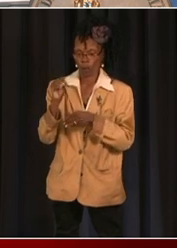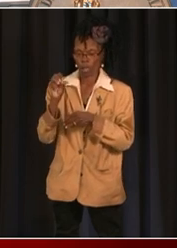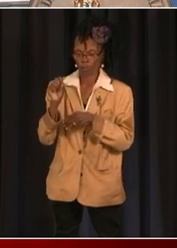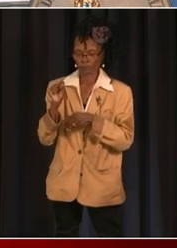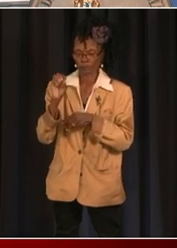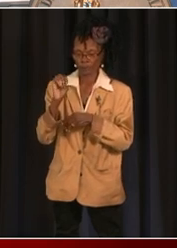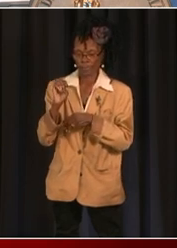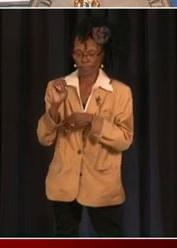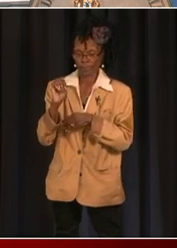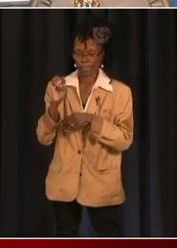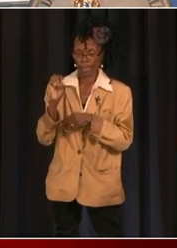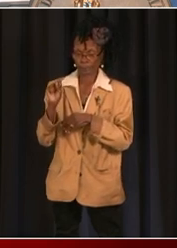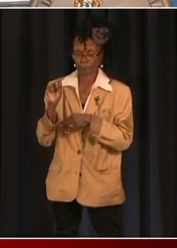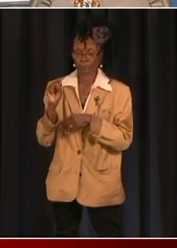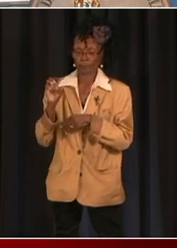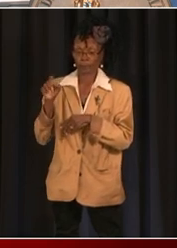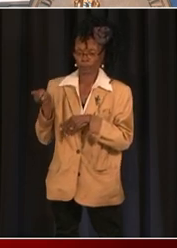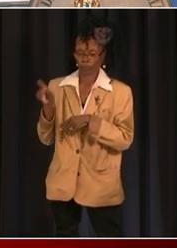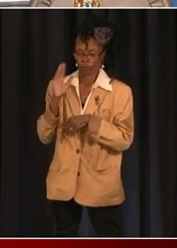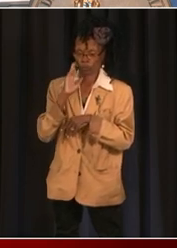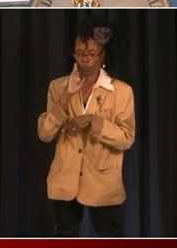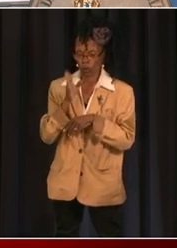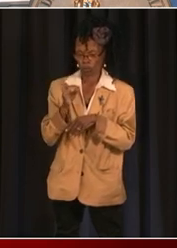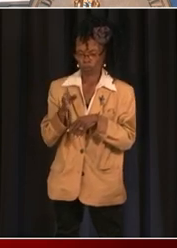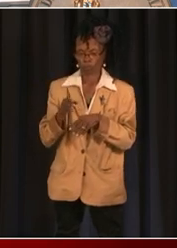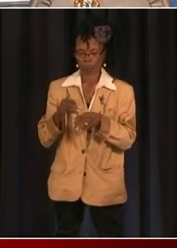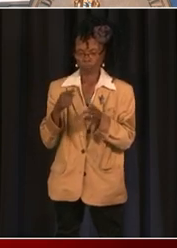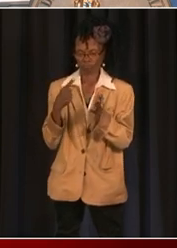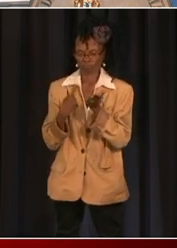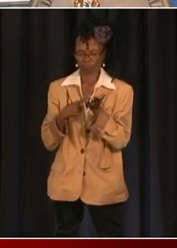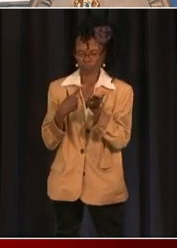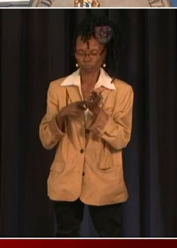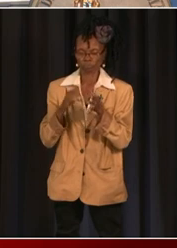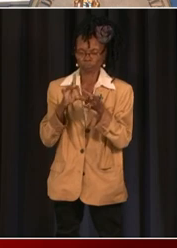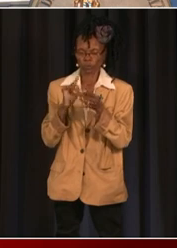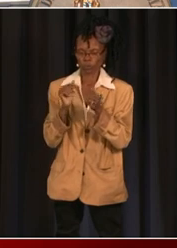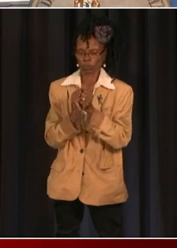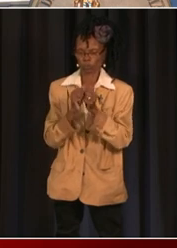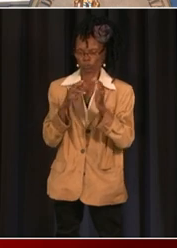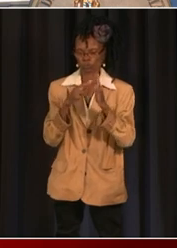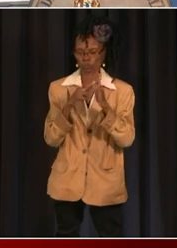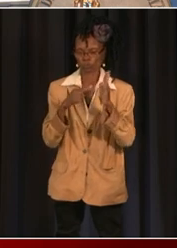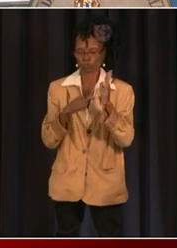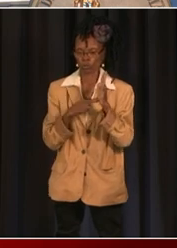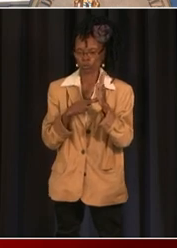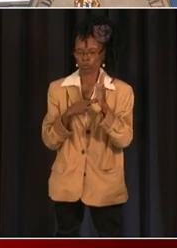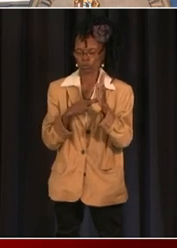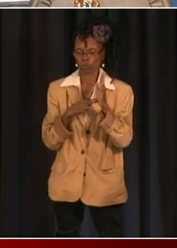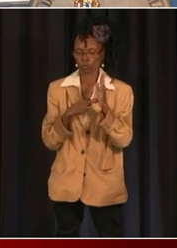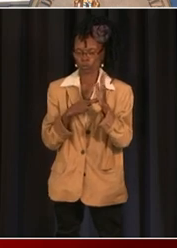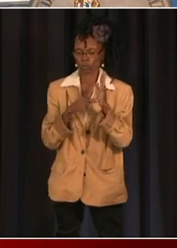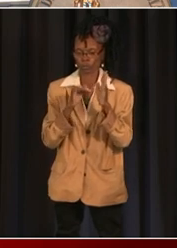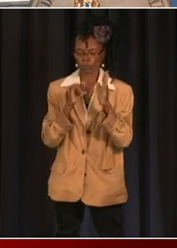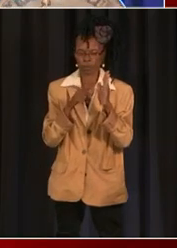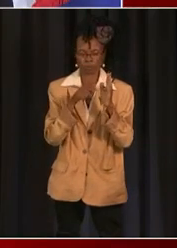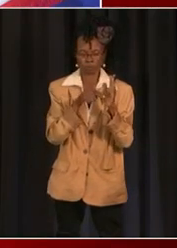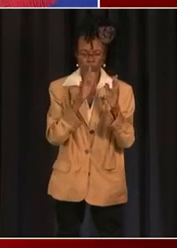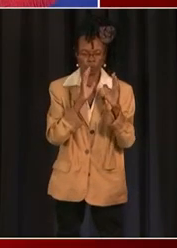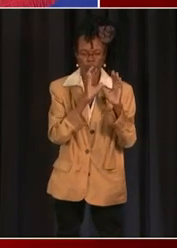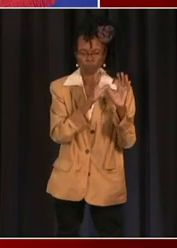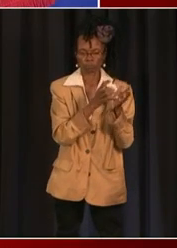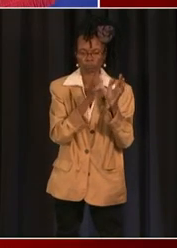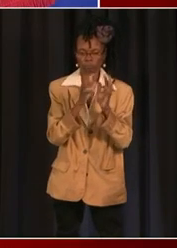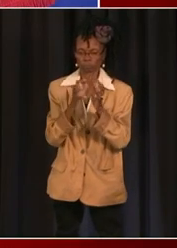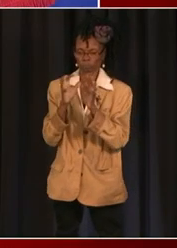talk about guidance protocols that apply to all of our sectors in public